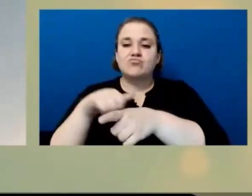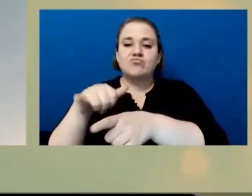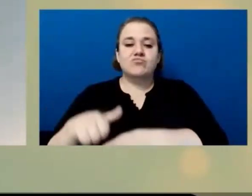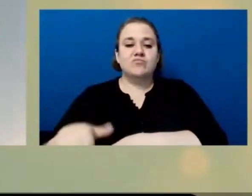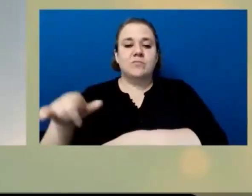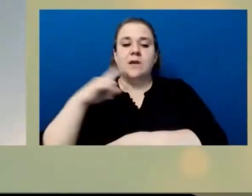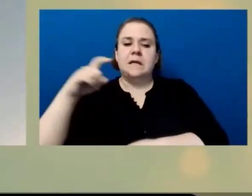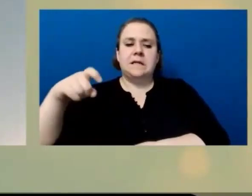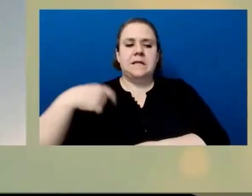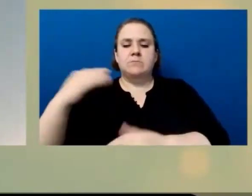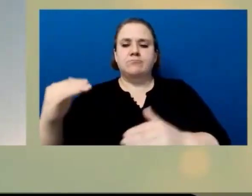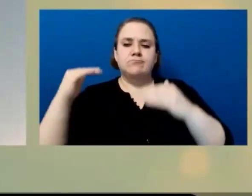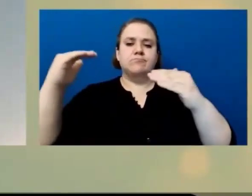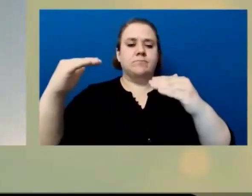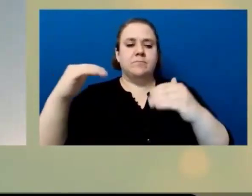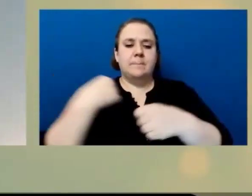And for me, there is this.